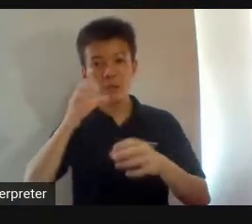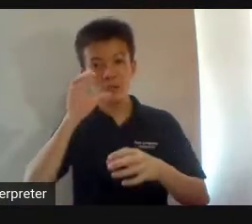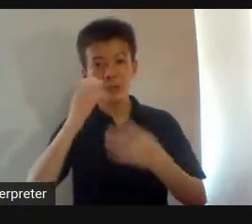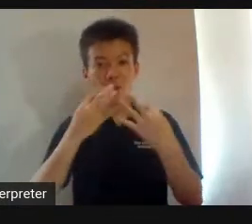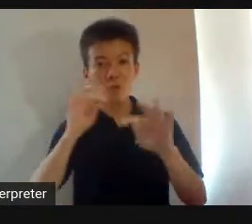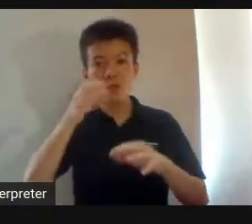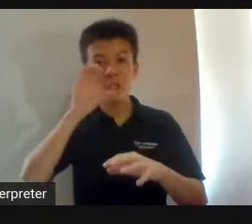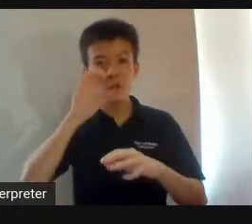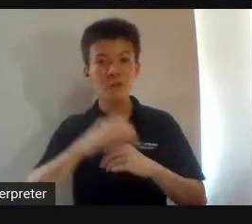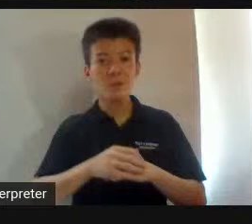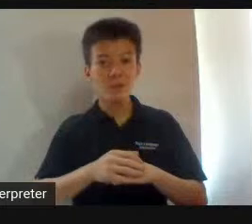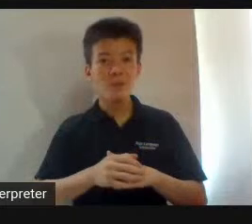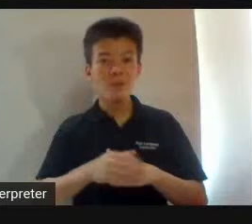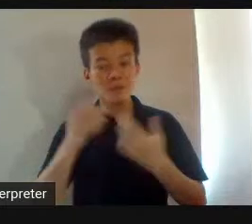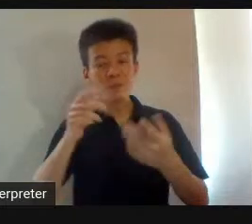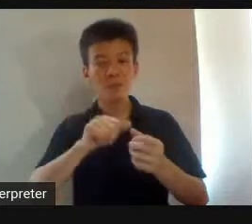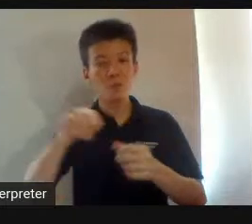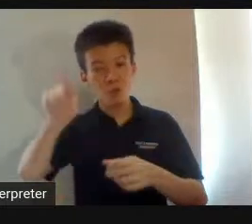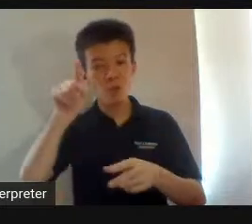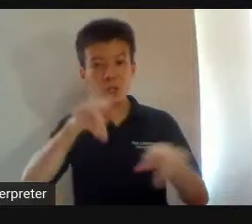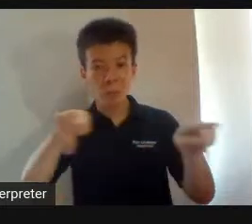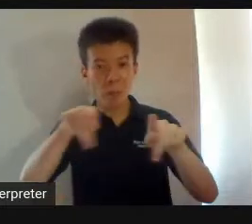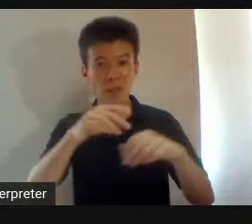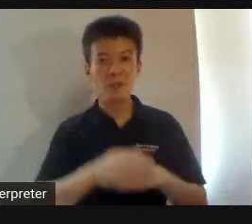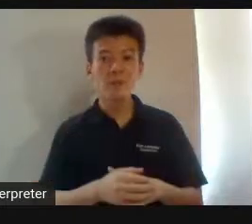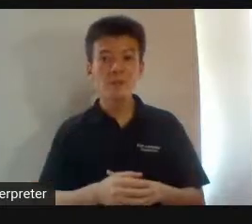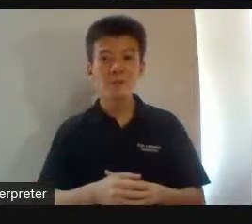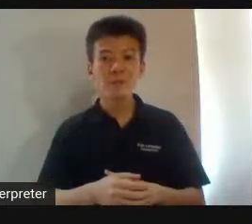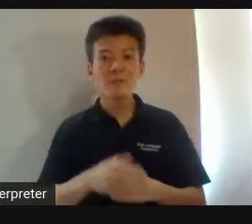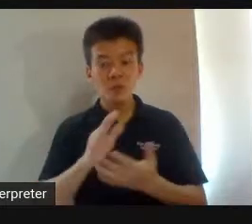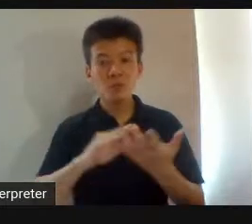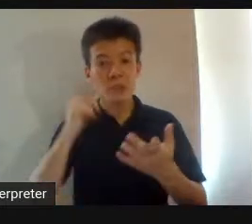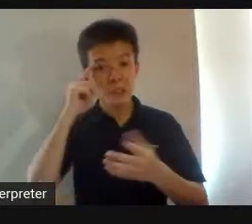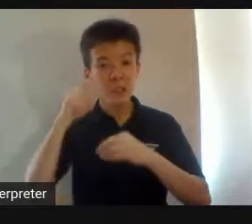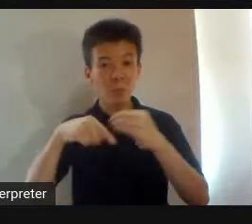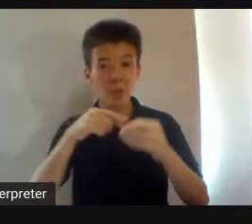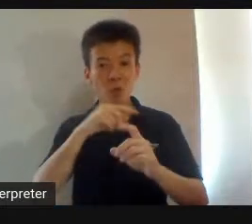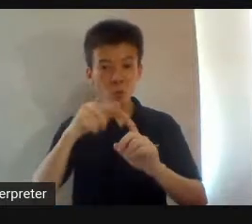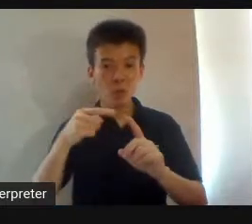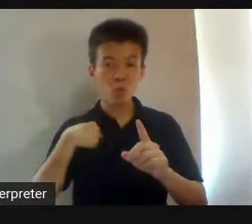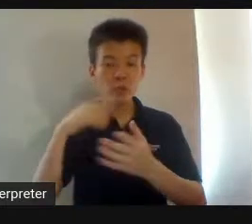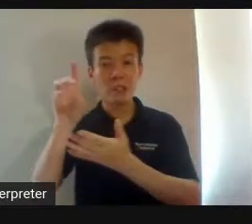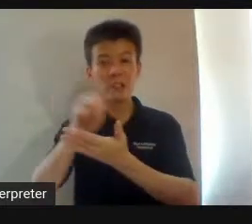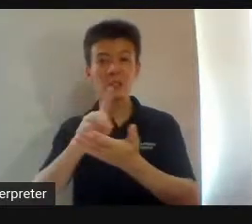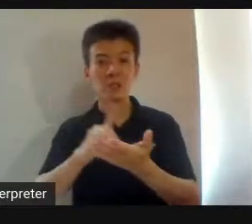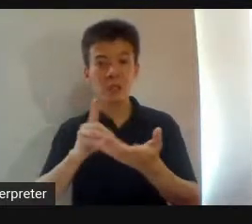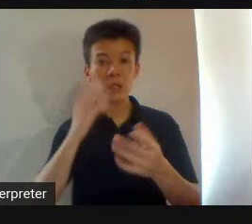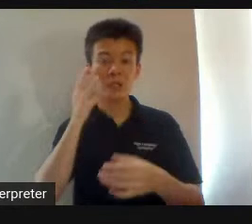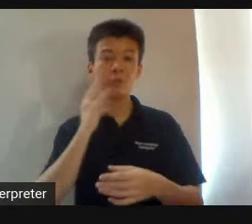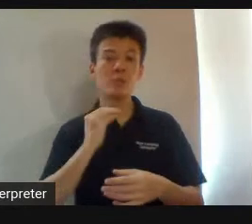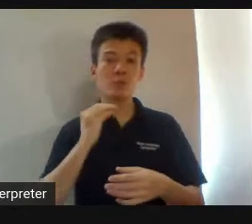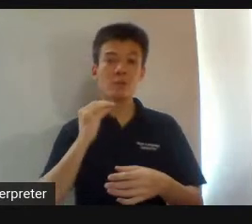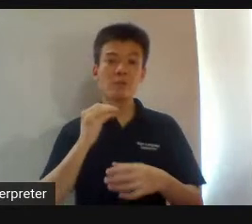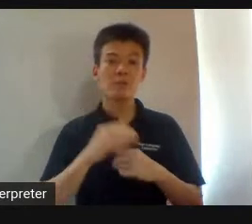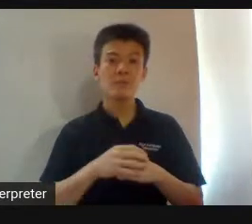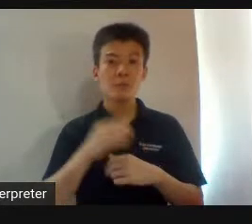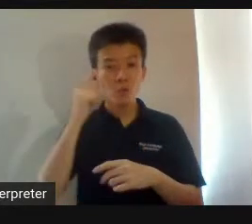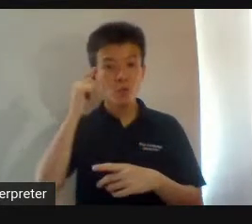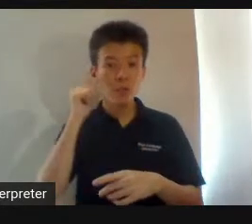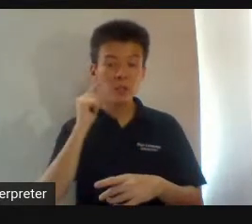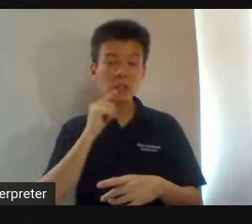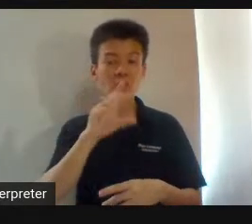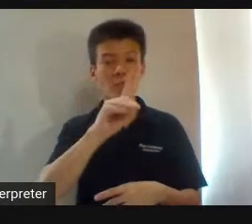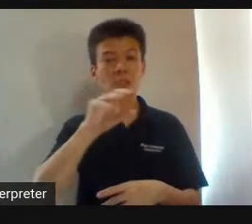everyone can come in and party. And that's something to think about when we, you know, design experiences for the deaf and